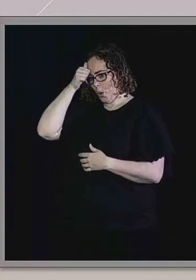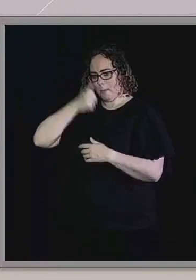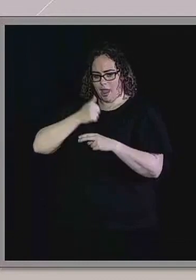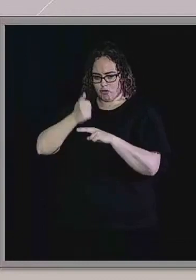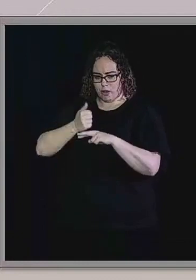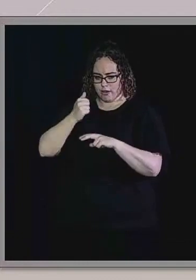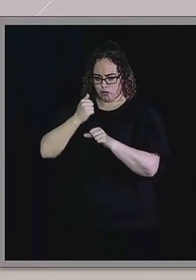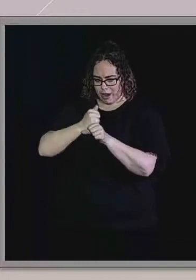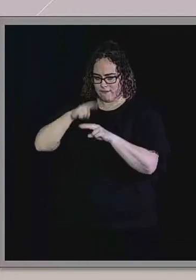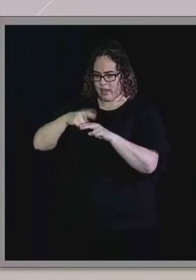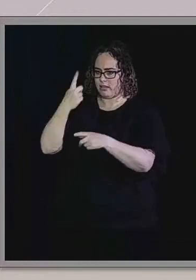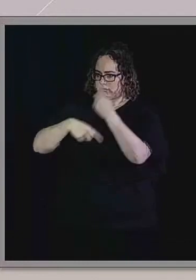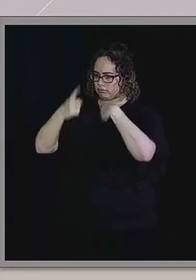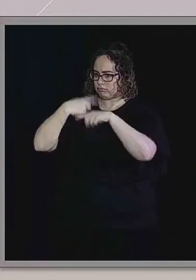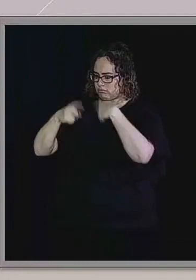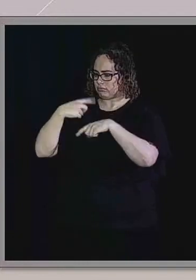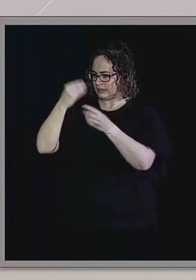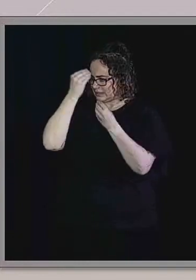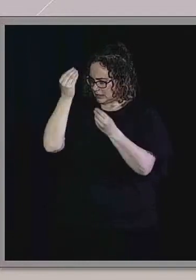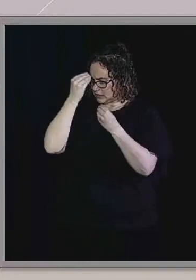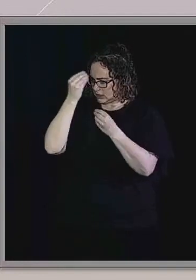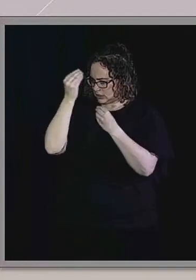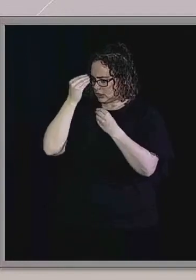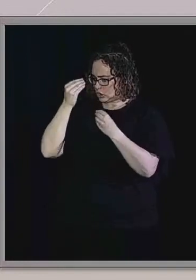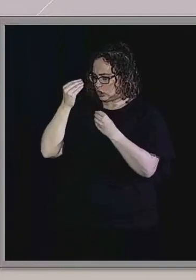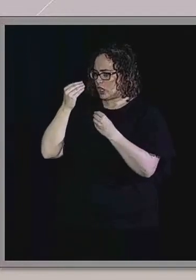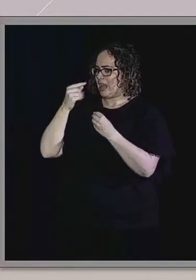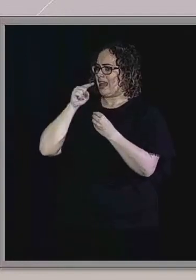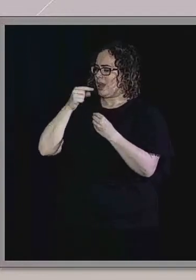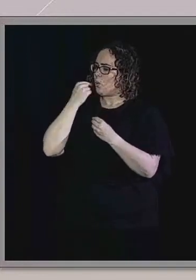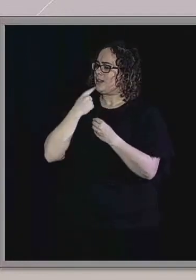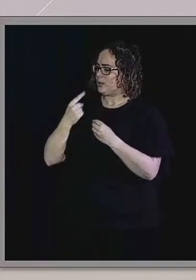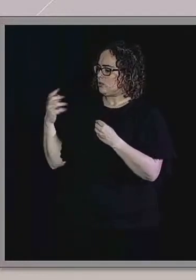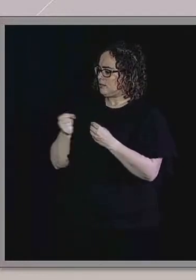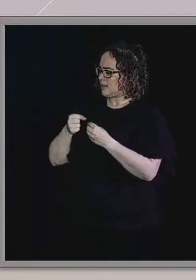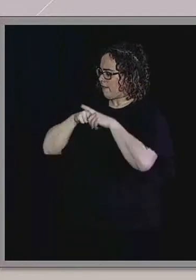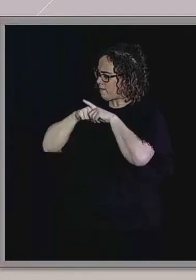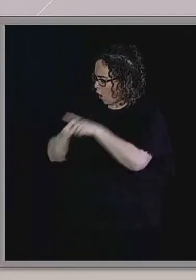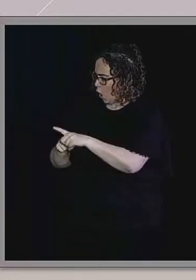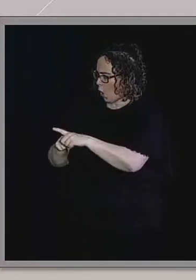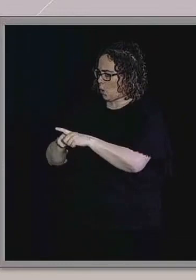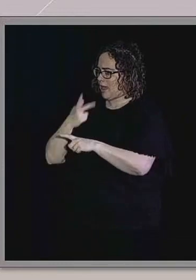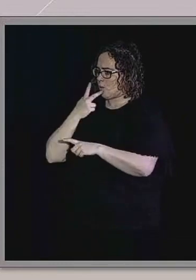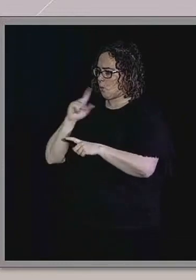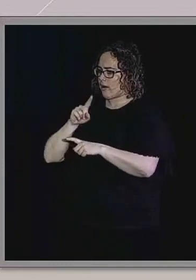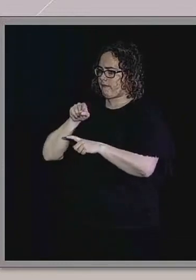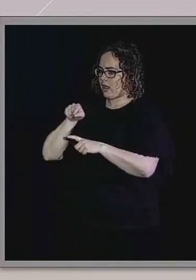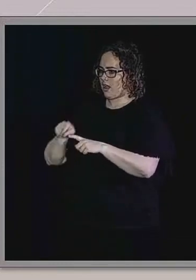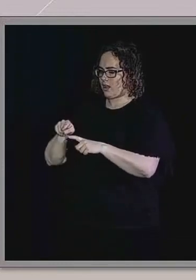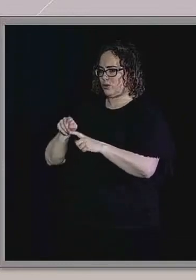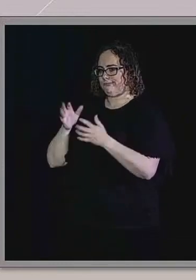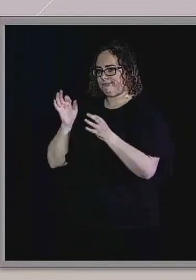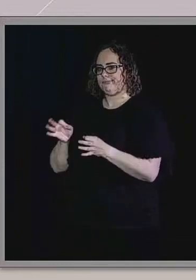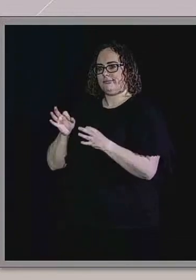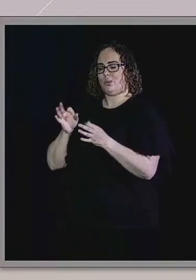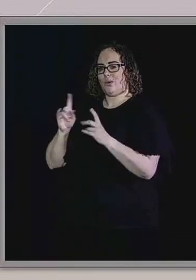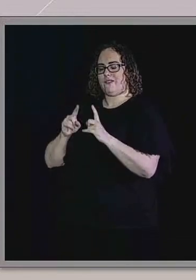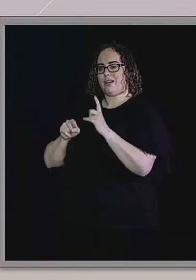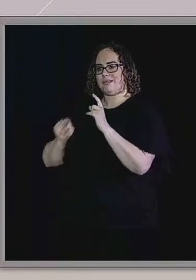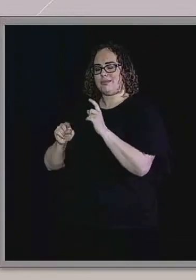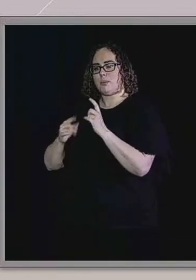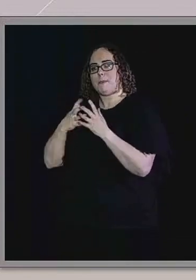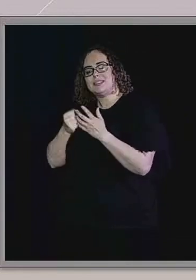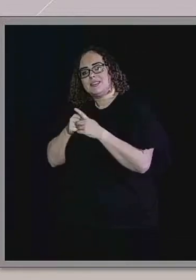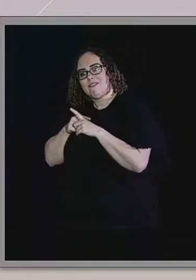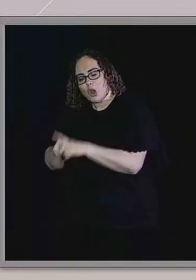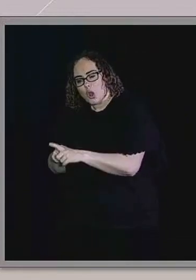said is what you really meant, and you followed through with it. Boy, was I surprised, right? That I meet a lot of people, and really